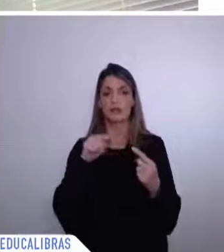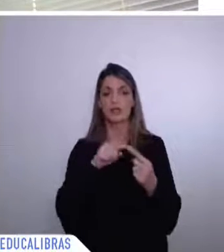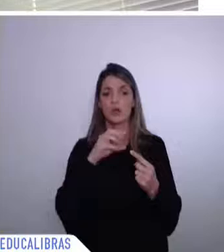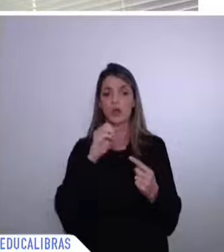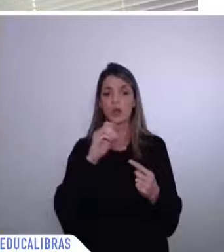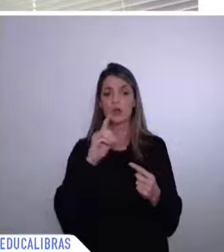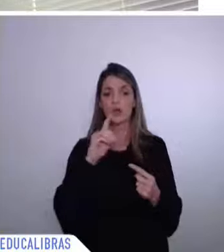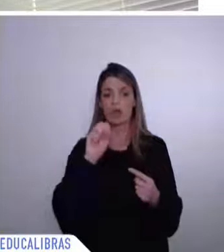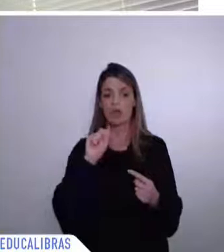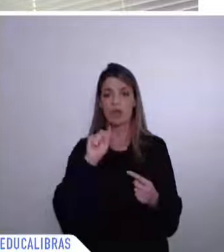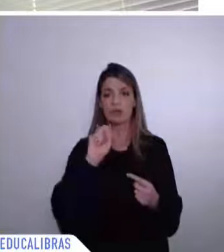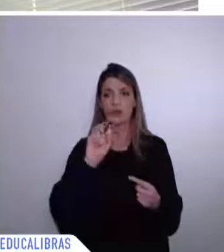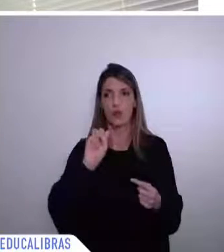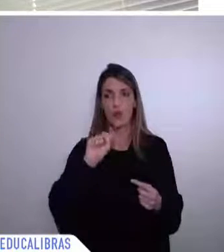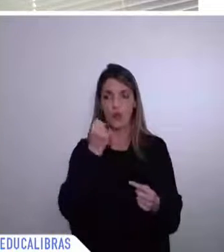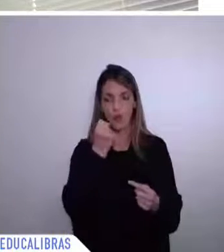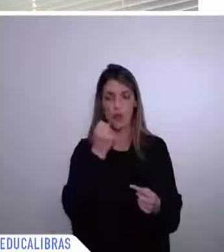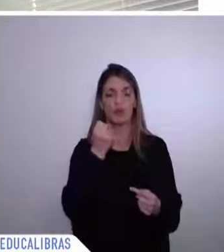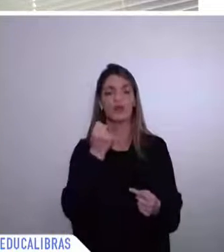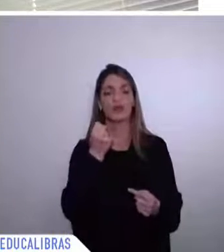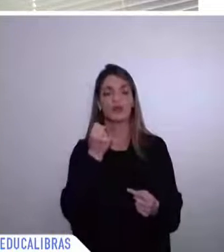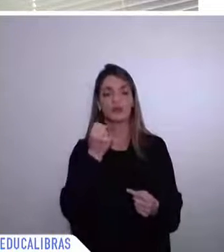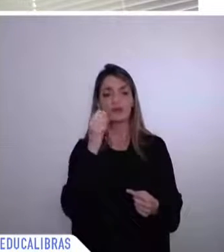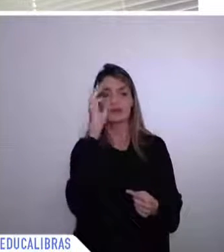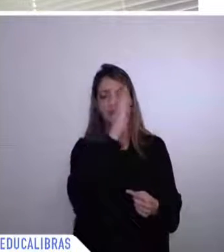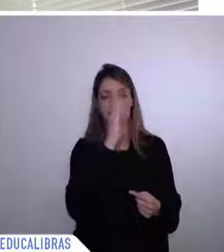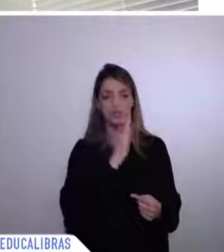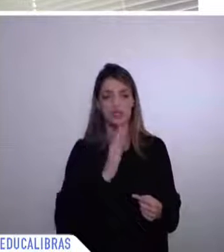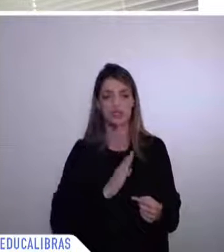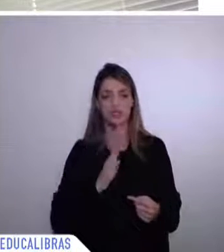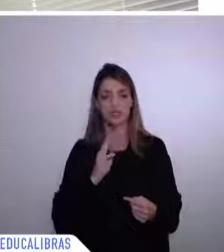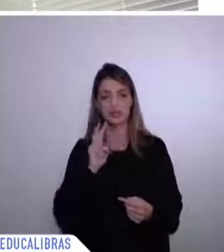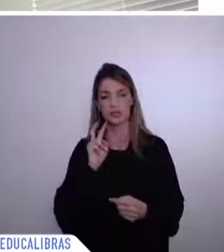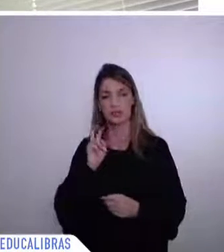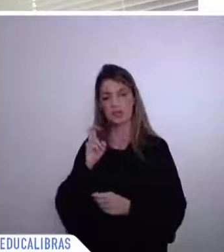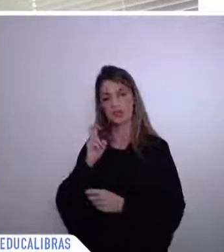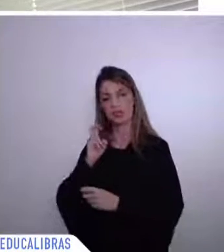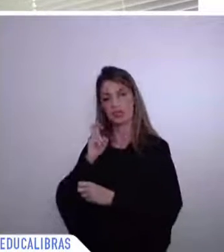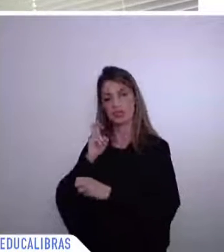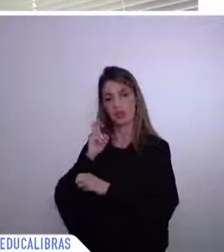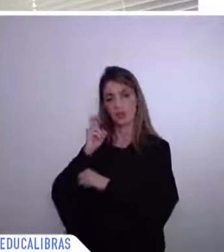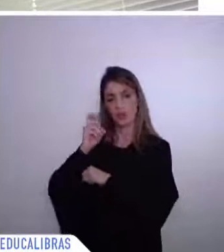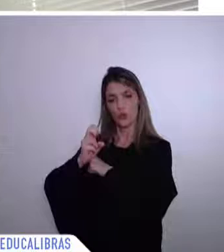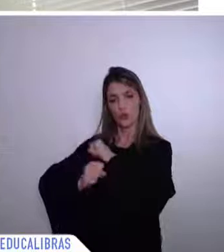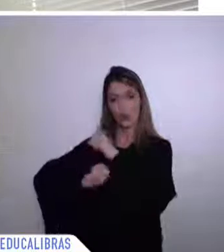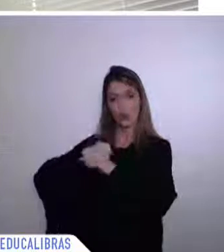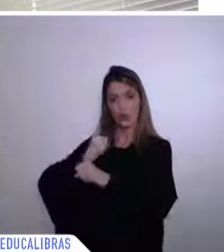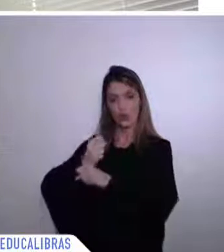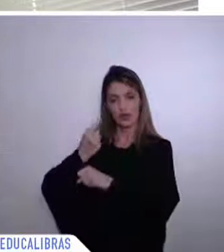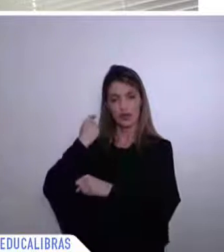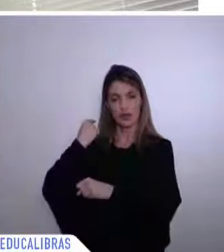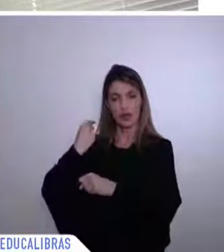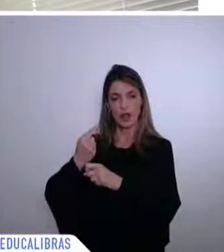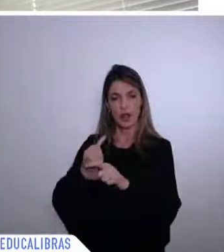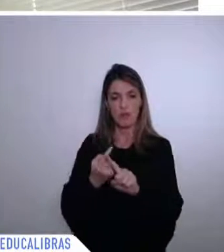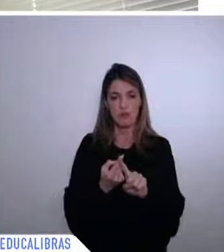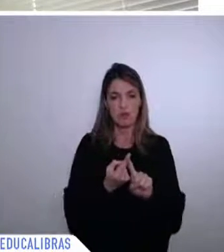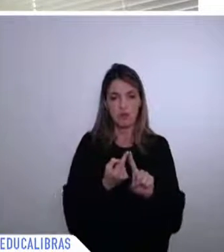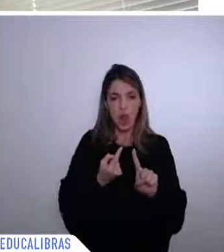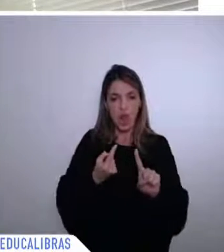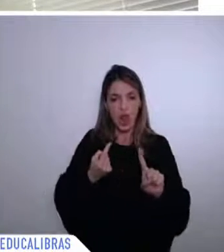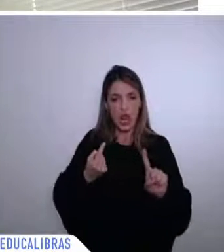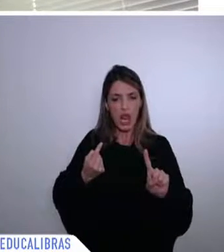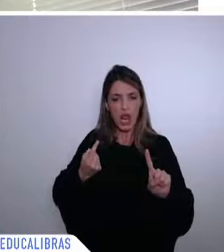which fights this kind of precarious conditions, we see that over the last 5 years, Brazil is growing